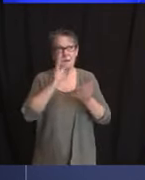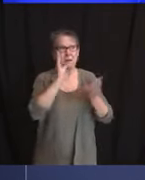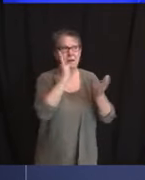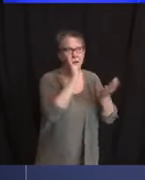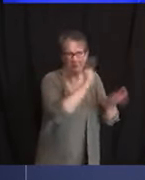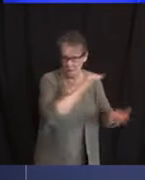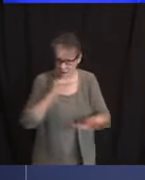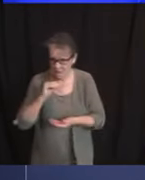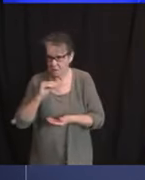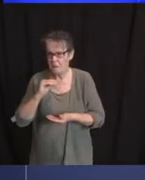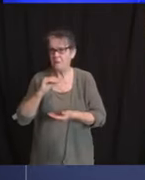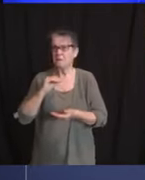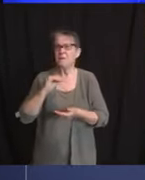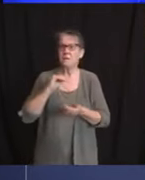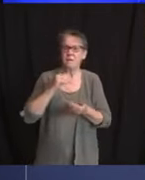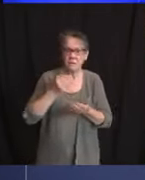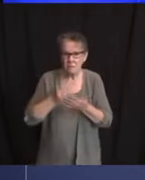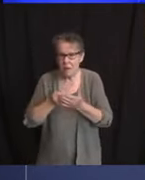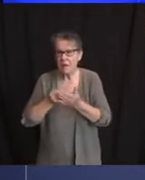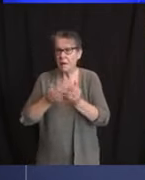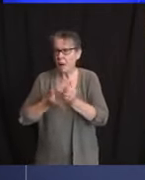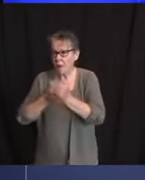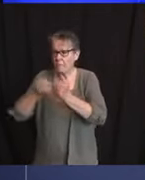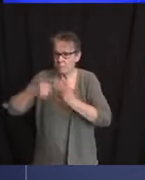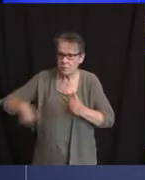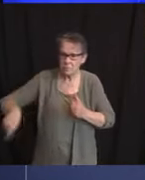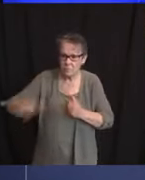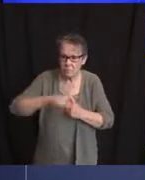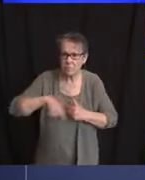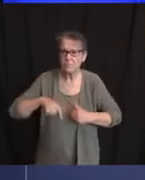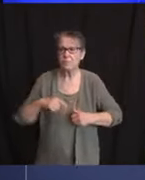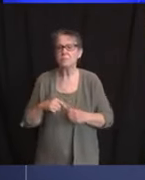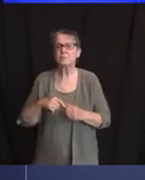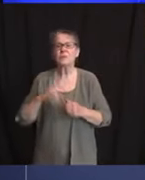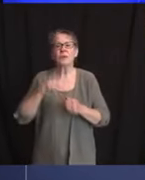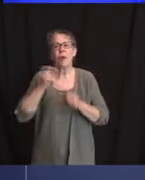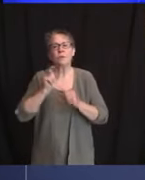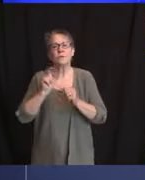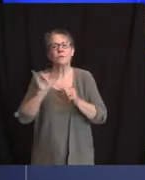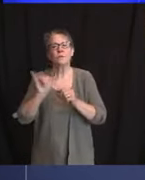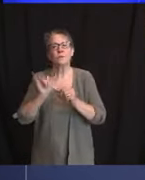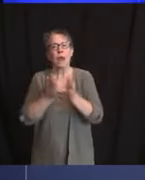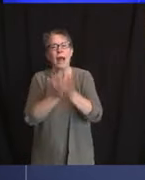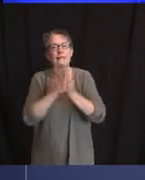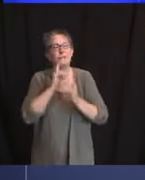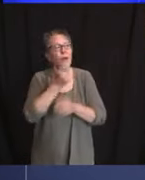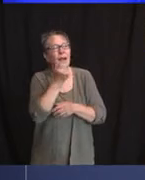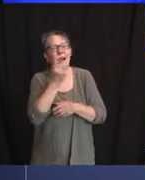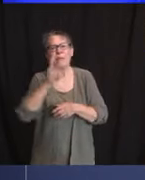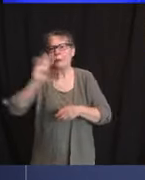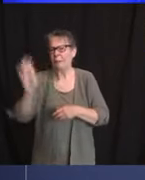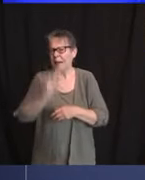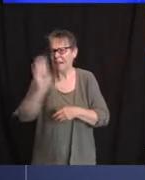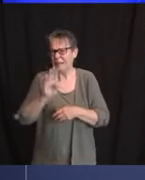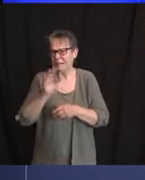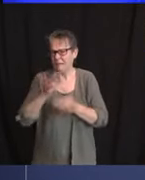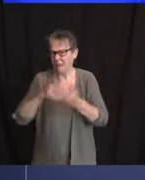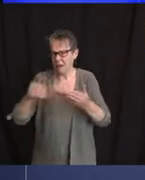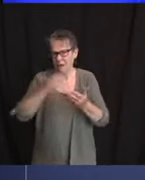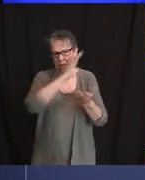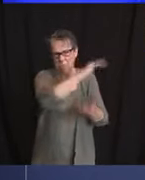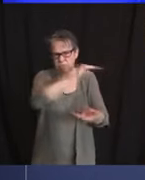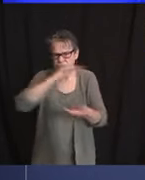funding to expand testing at our 24 federally qualified health centers. But the federal government needs to do more, a lot